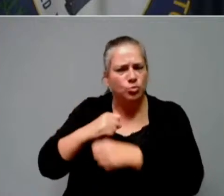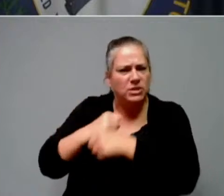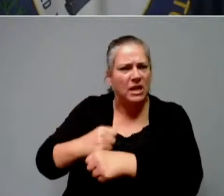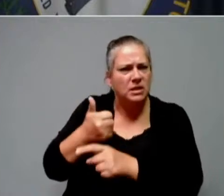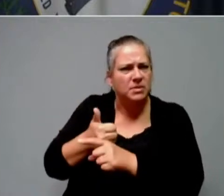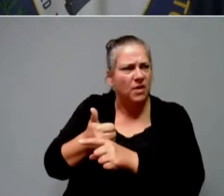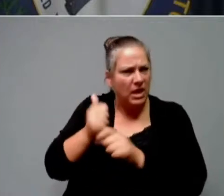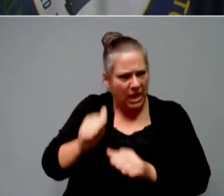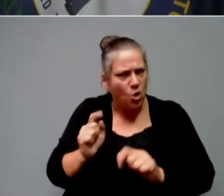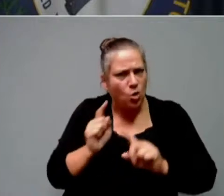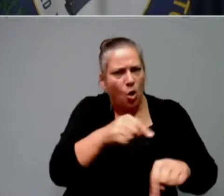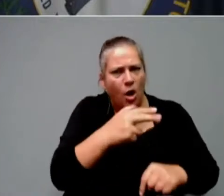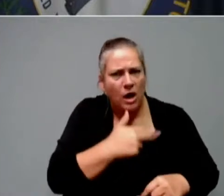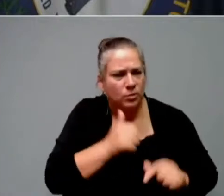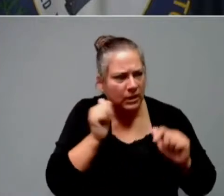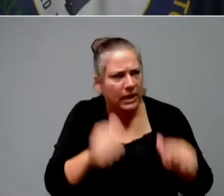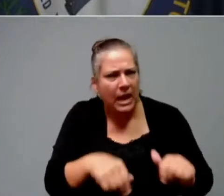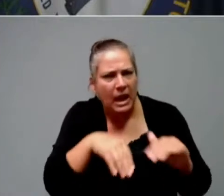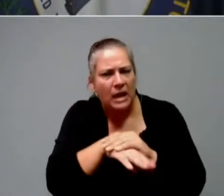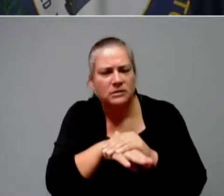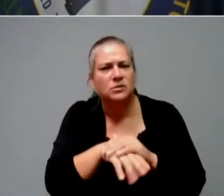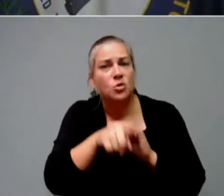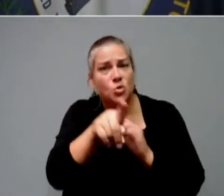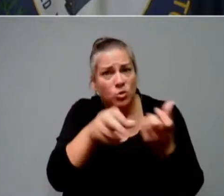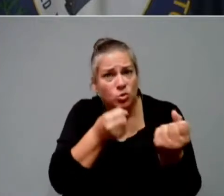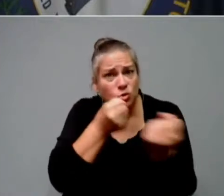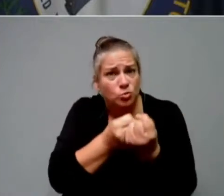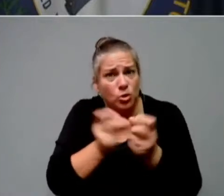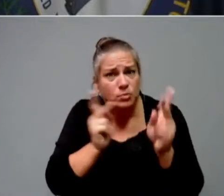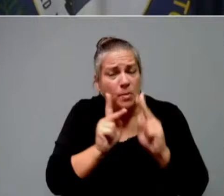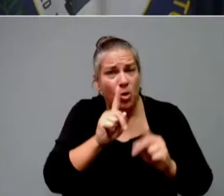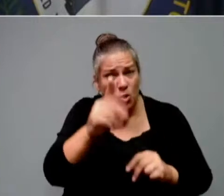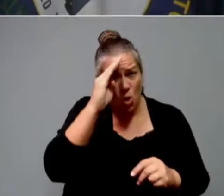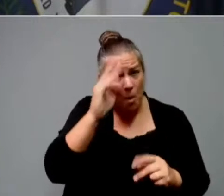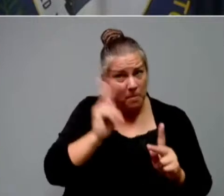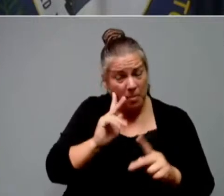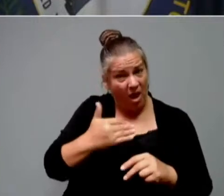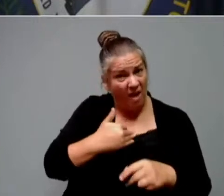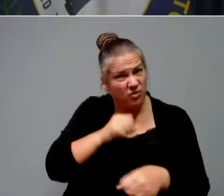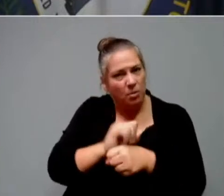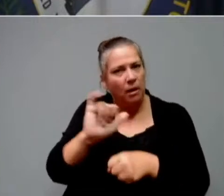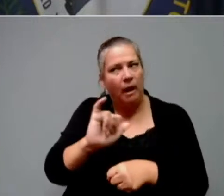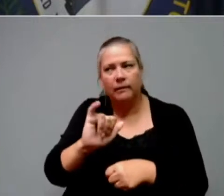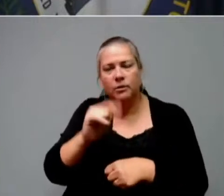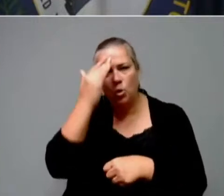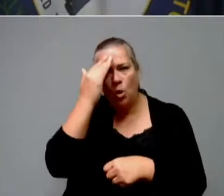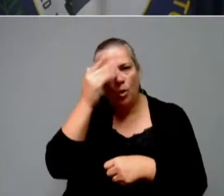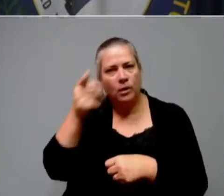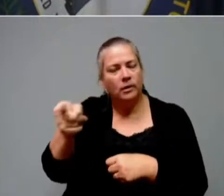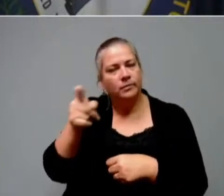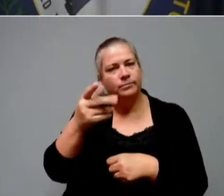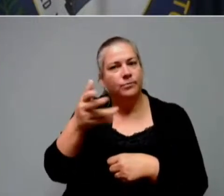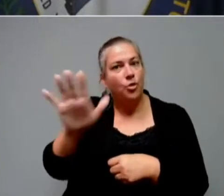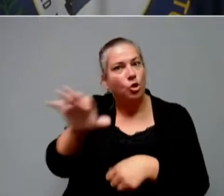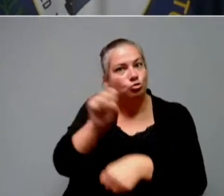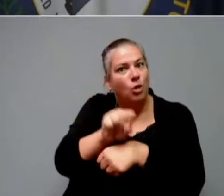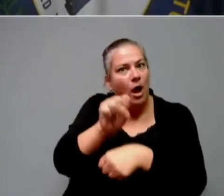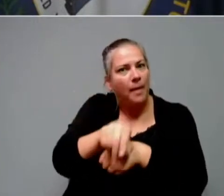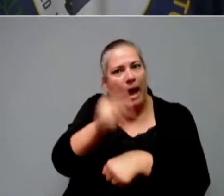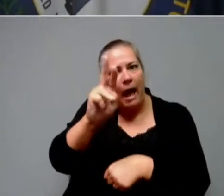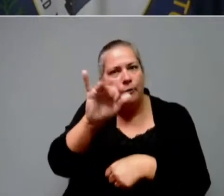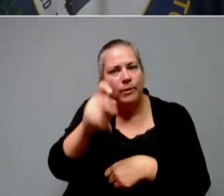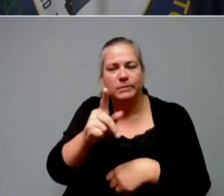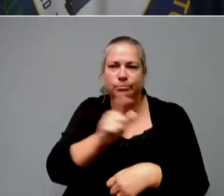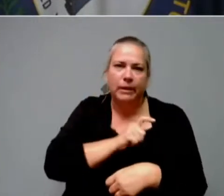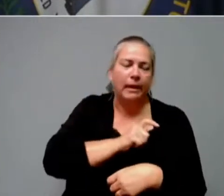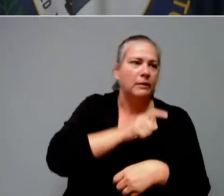support the people around you, if you want to support those that go out and do dangerous jobs, get your vaccine and wear your mask so that they have the help